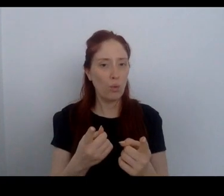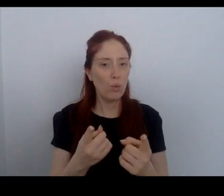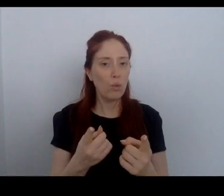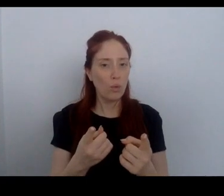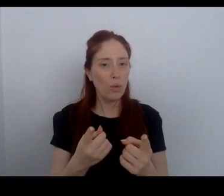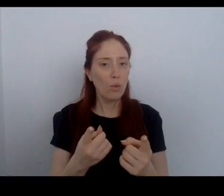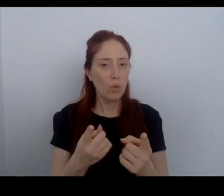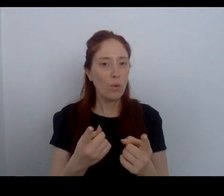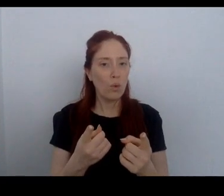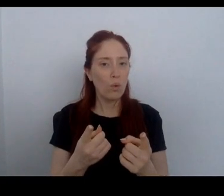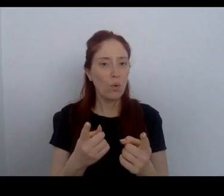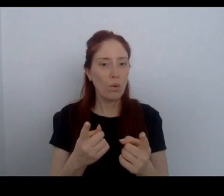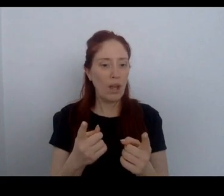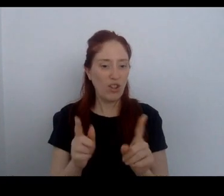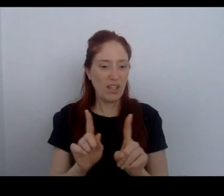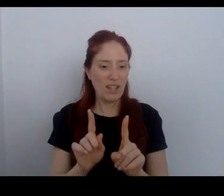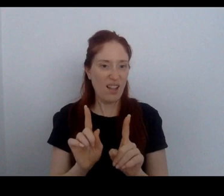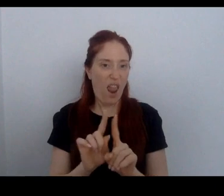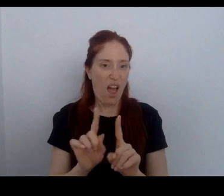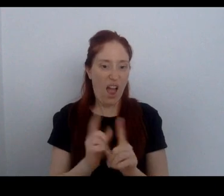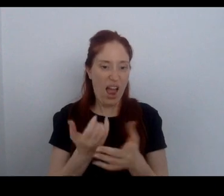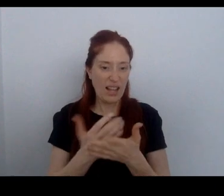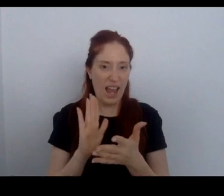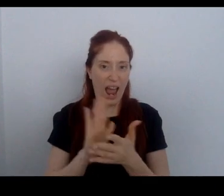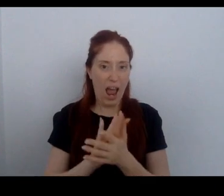we make marks. It's the way